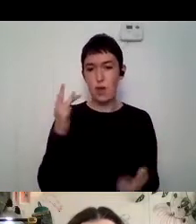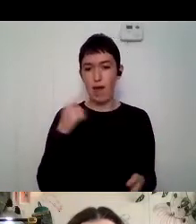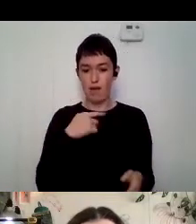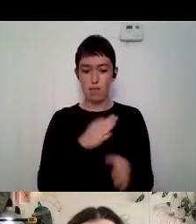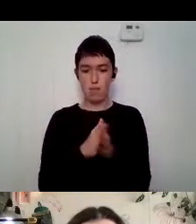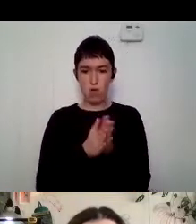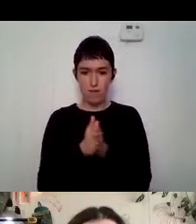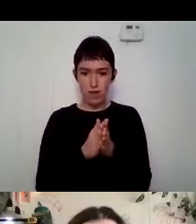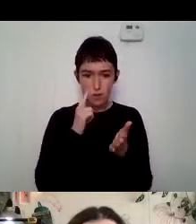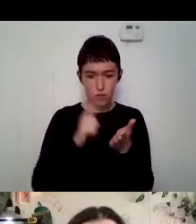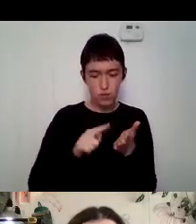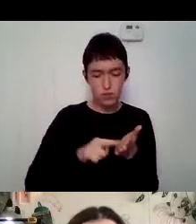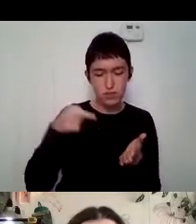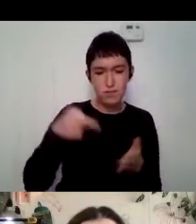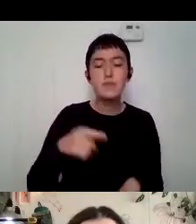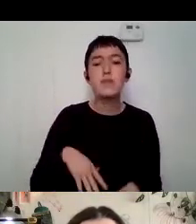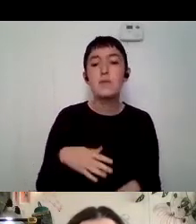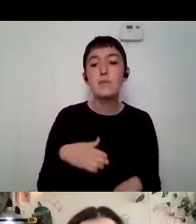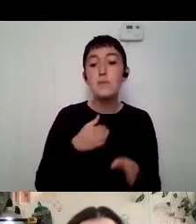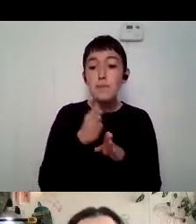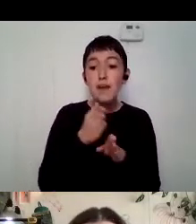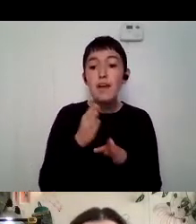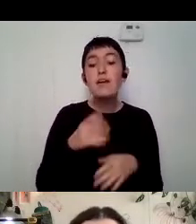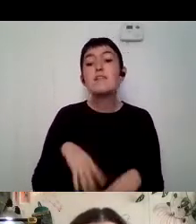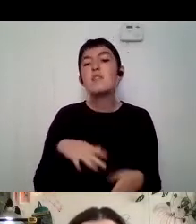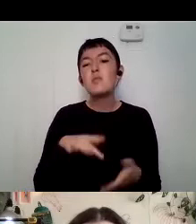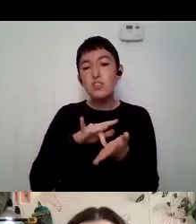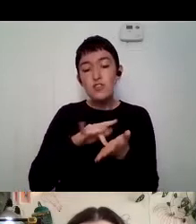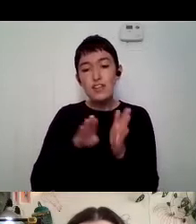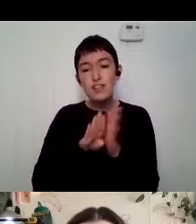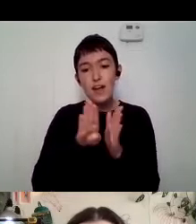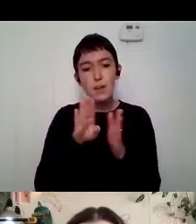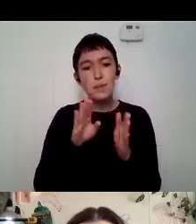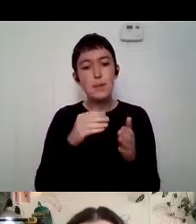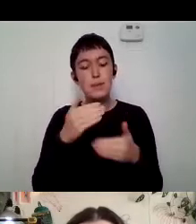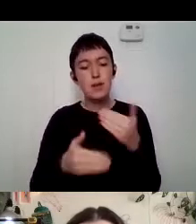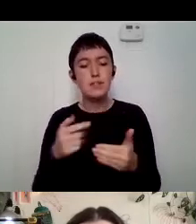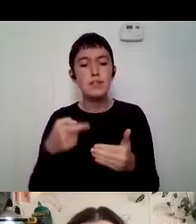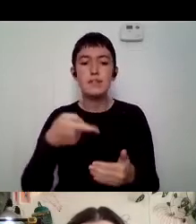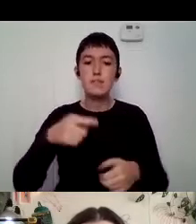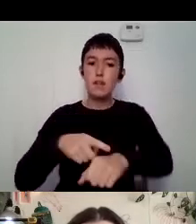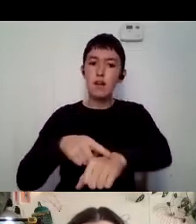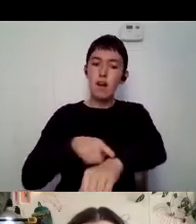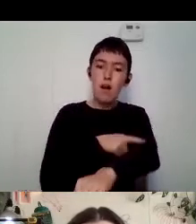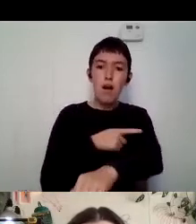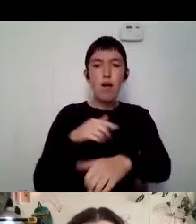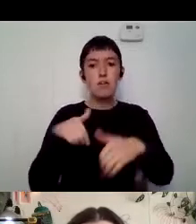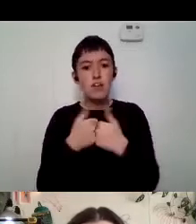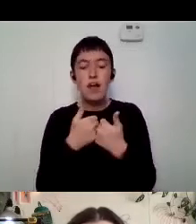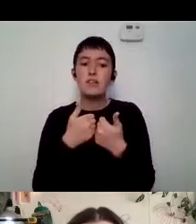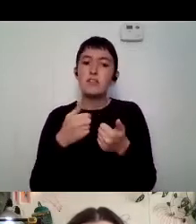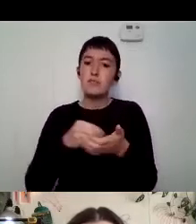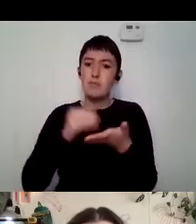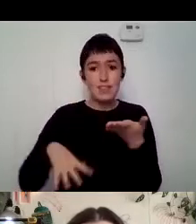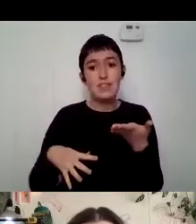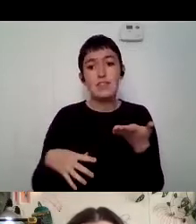So first of all, the main motivation is that the drug development process is very long, very challenging, and very expensive. So typically